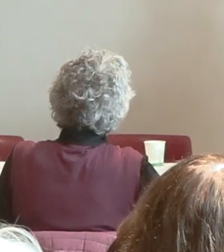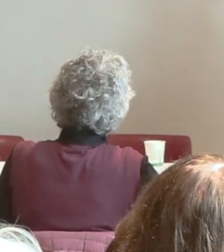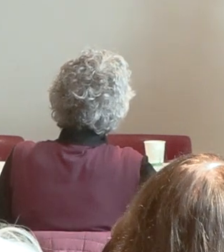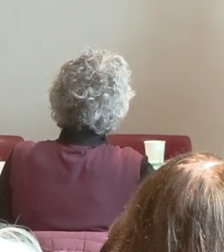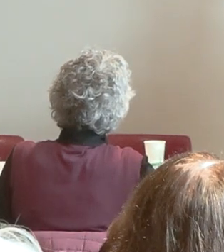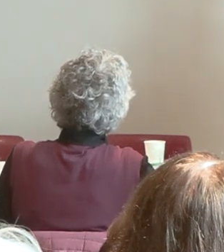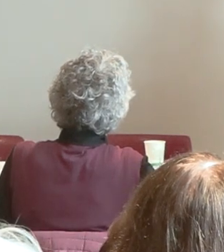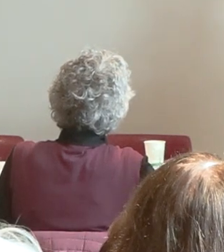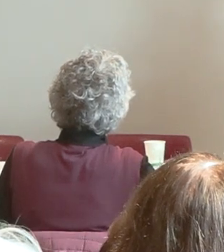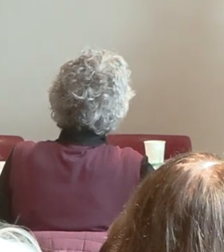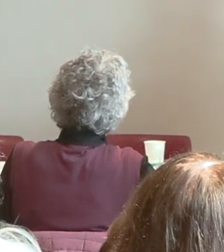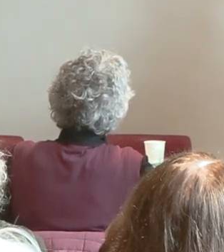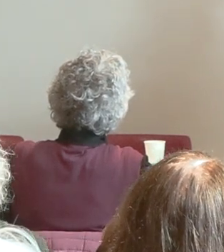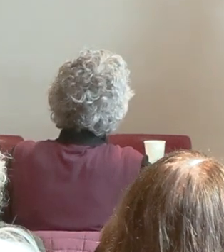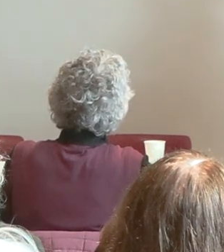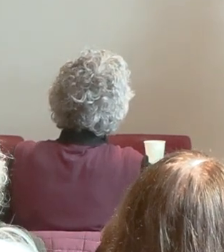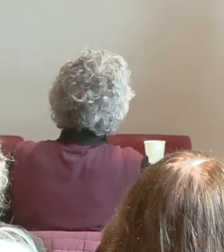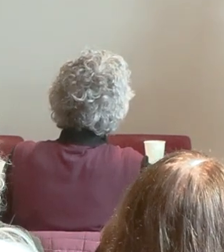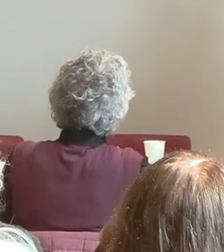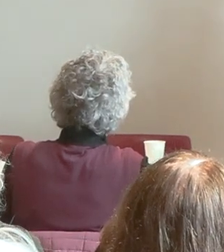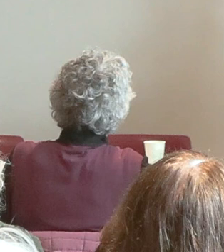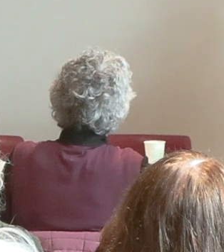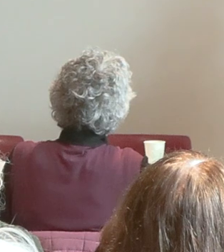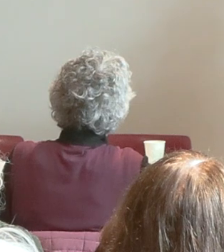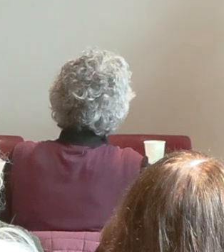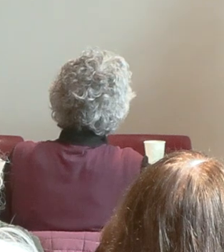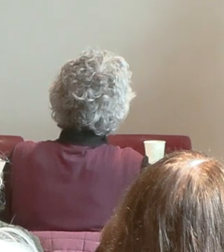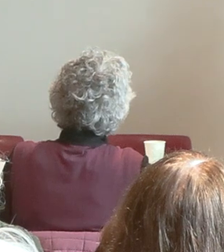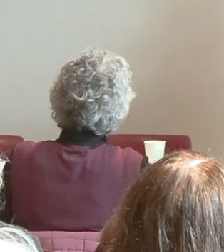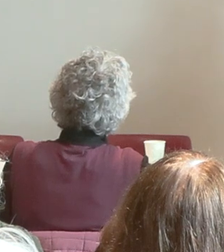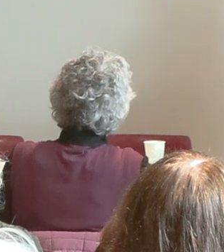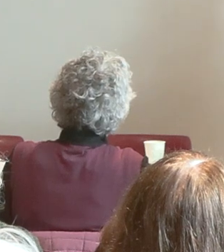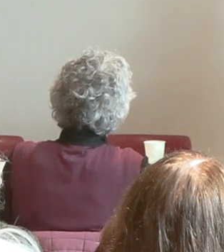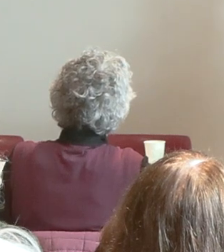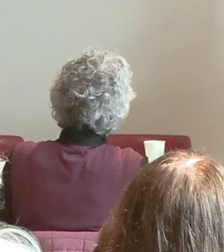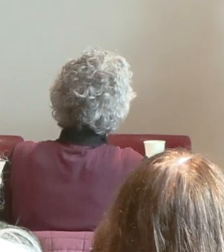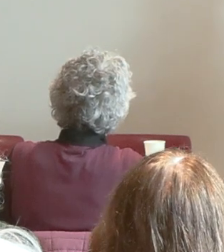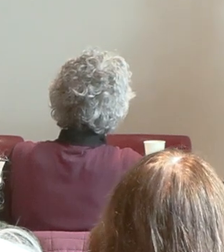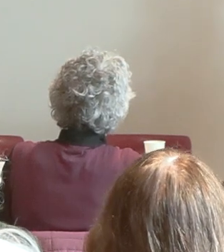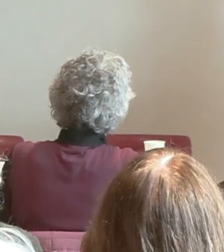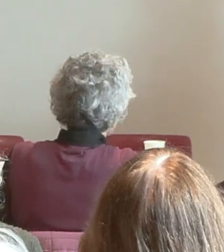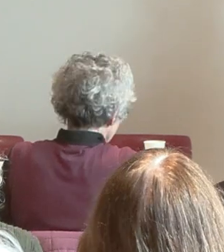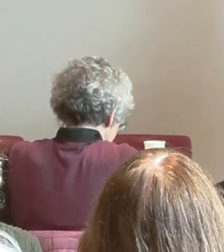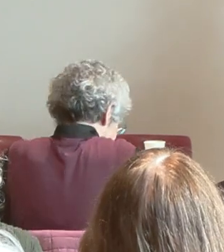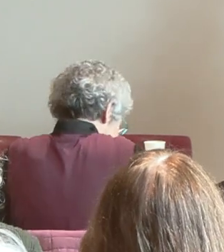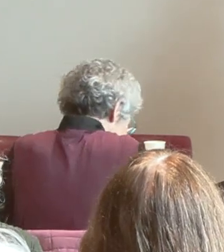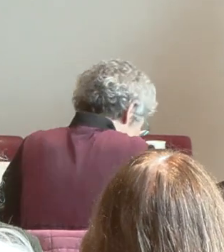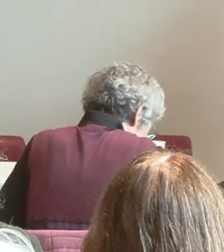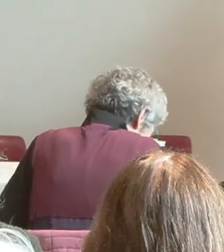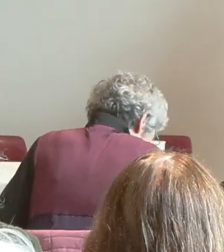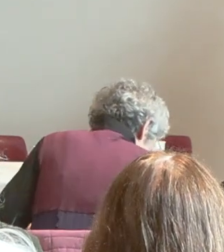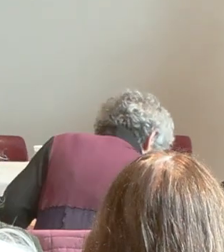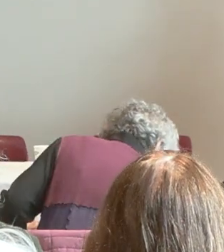with our imagination. I want to first thank the legacy of those who've come before and this moment of being